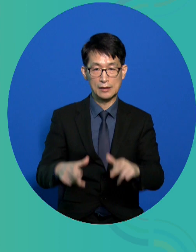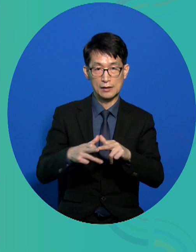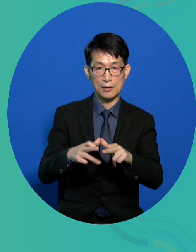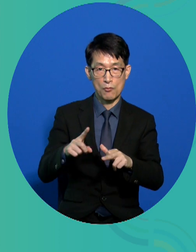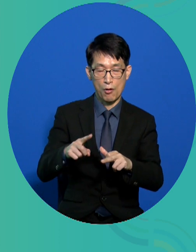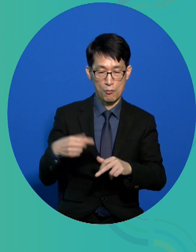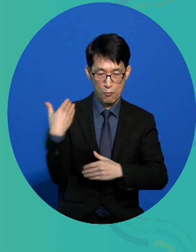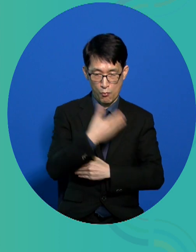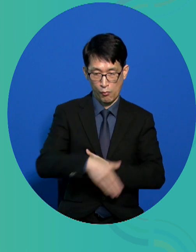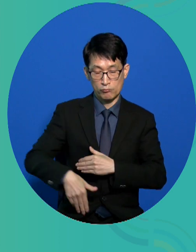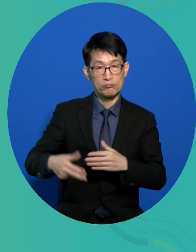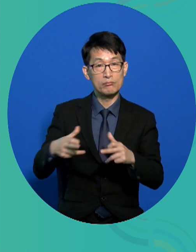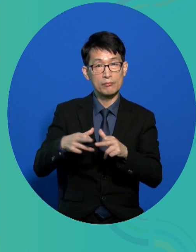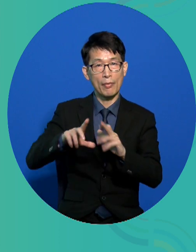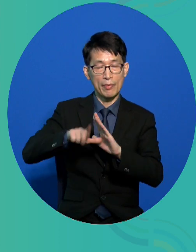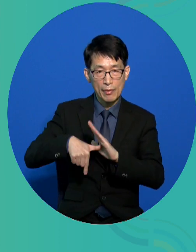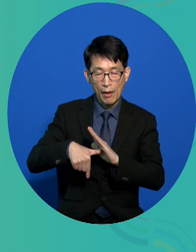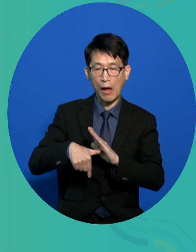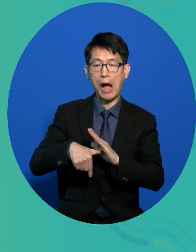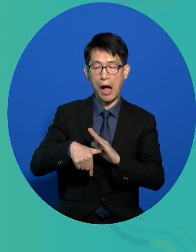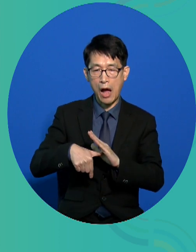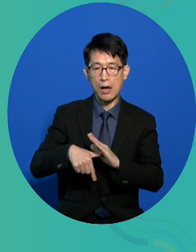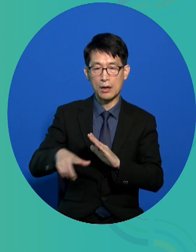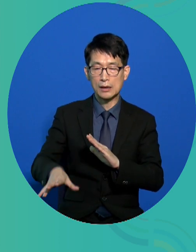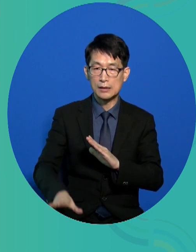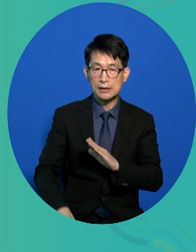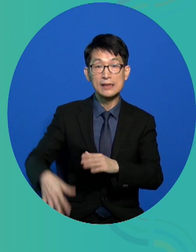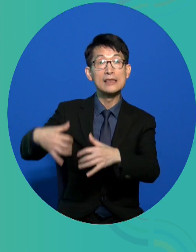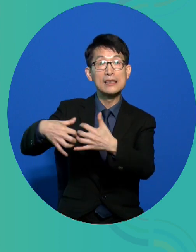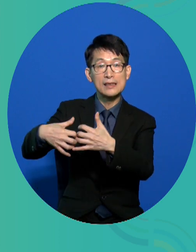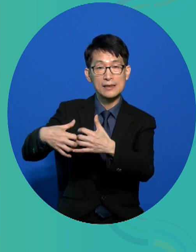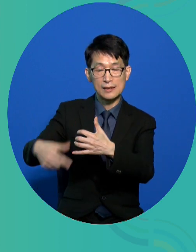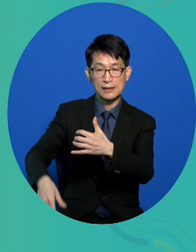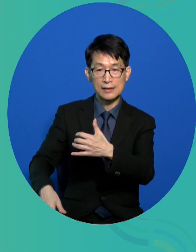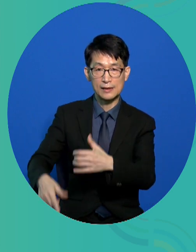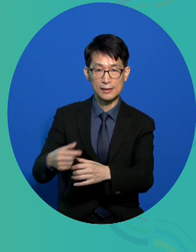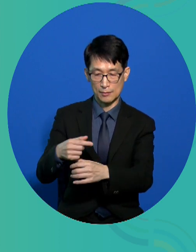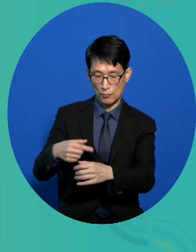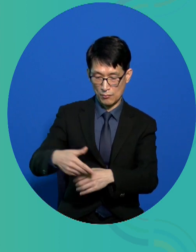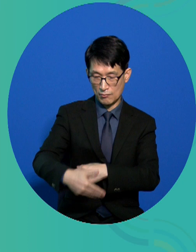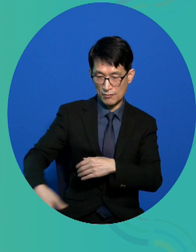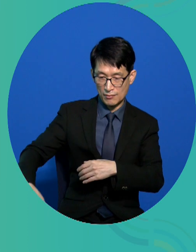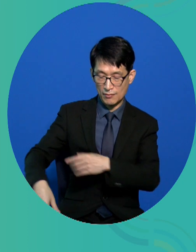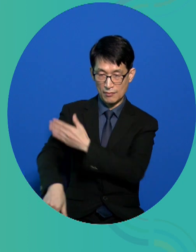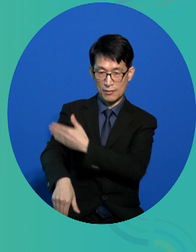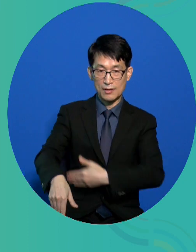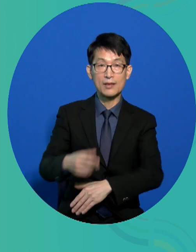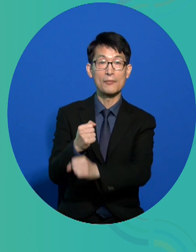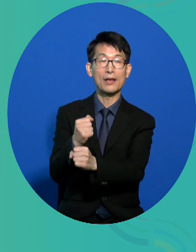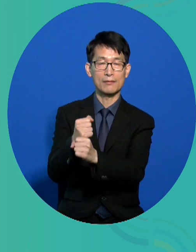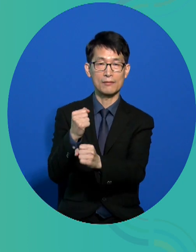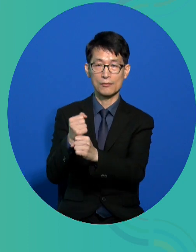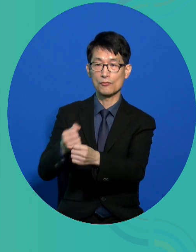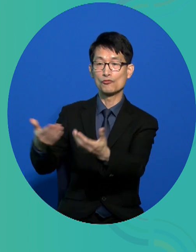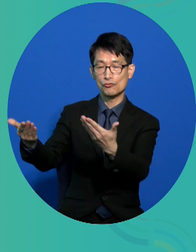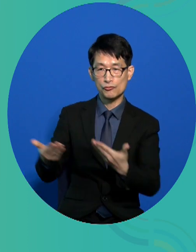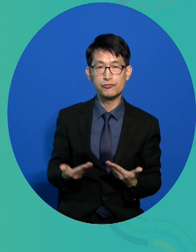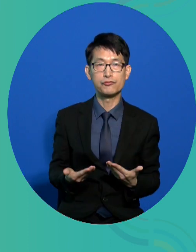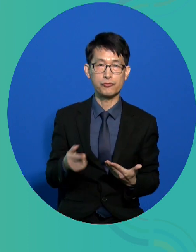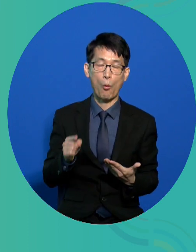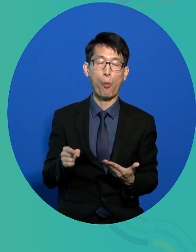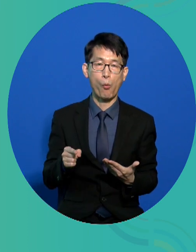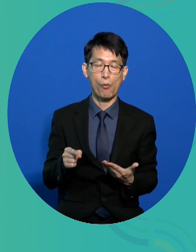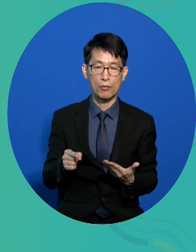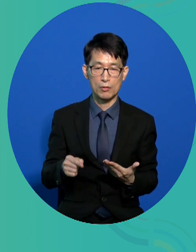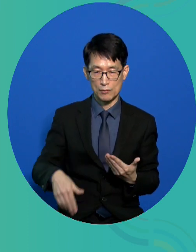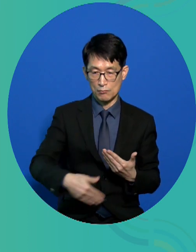have already been developed. And so if these technologies become more universal, they will be